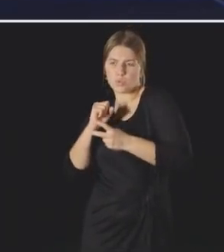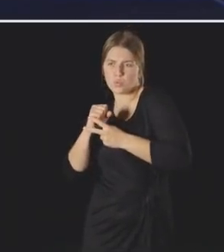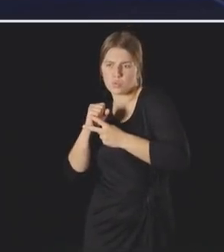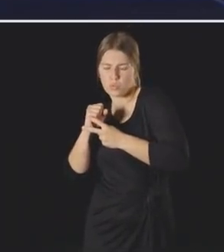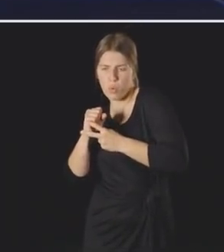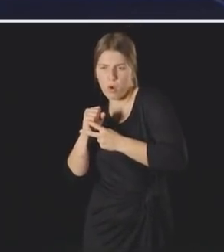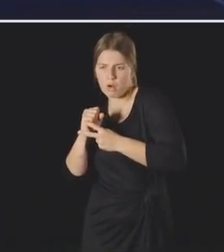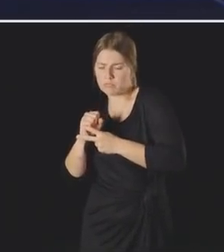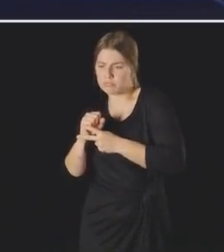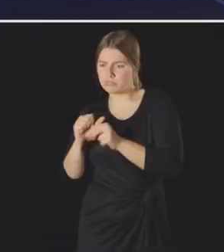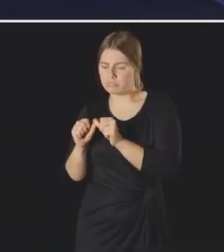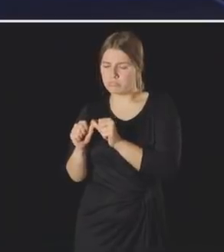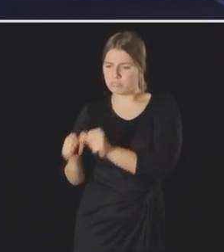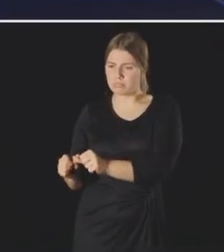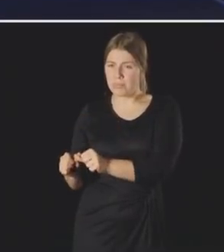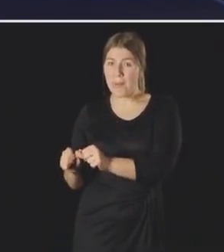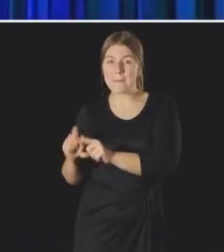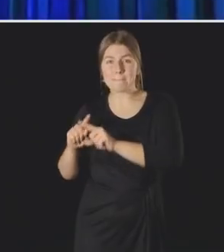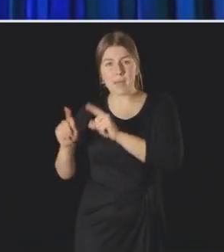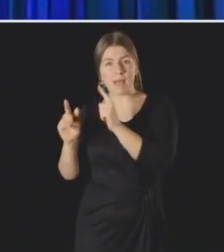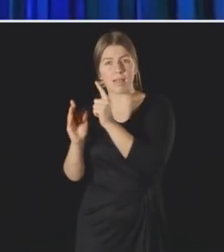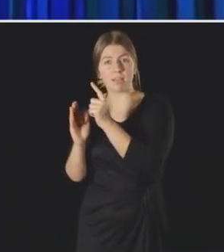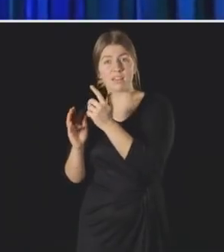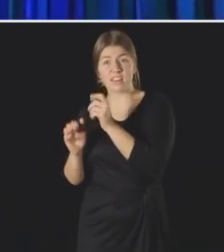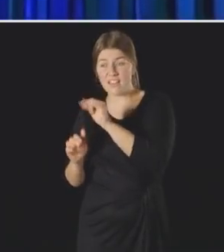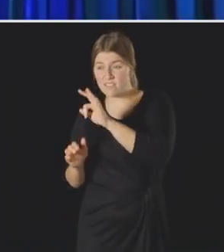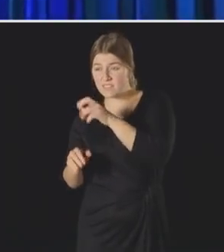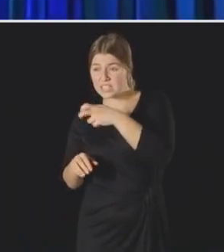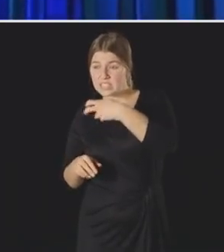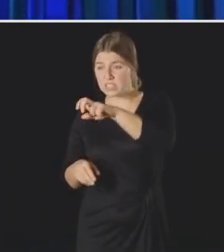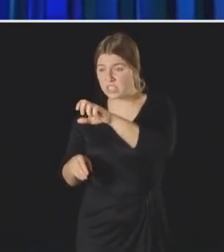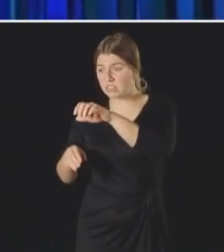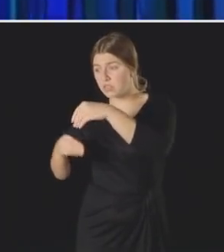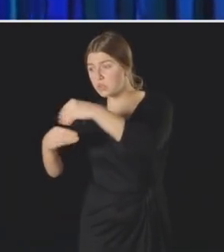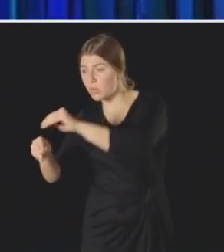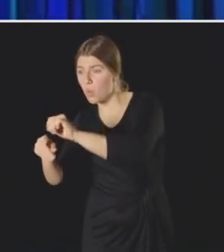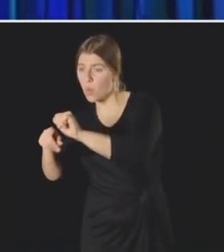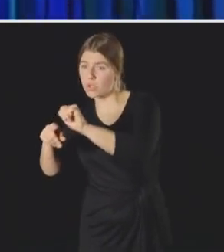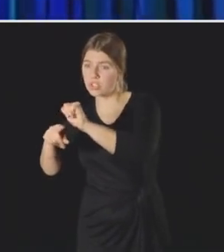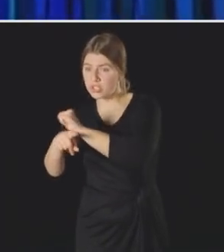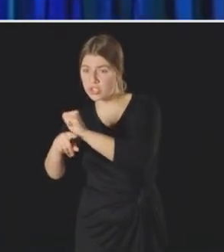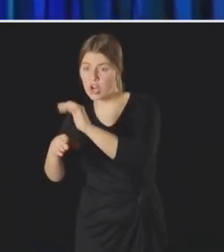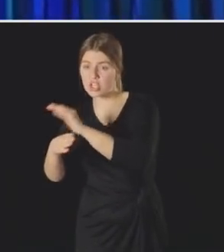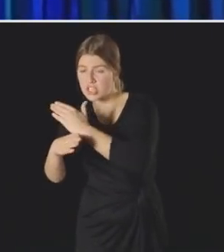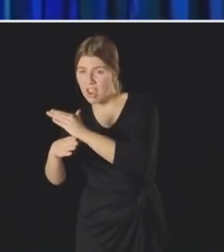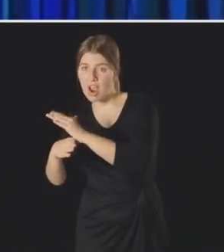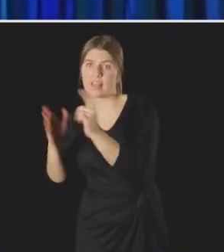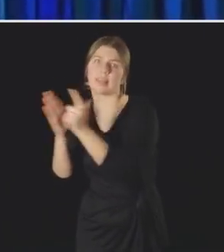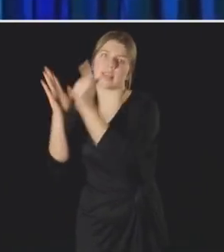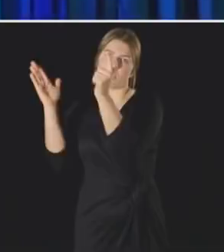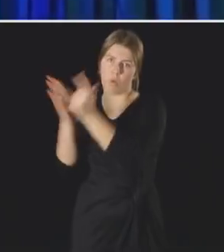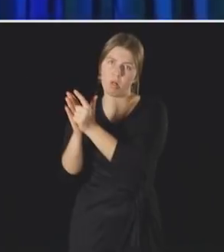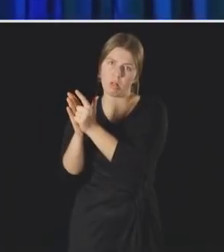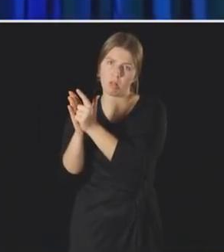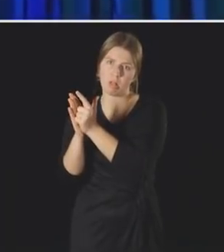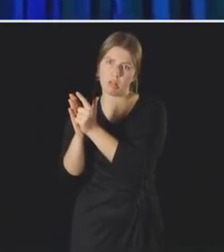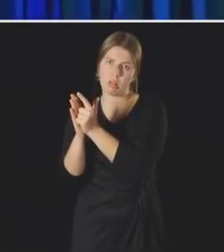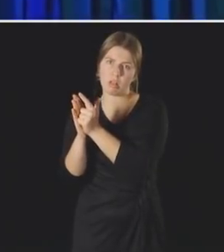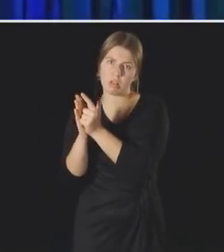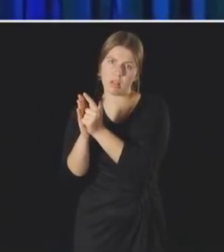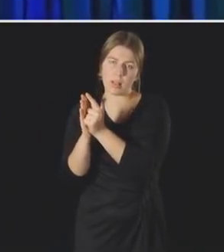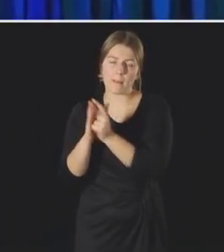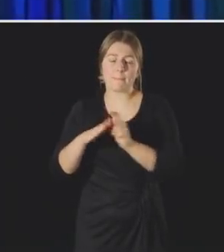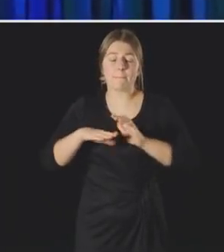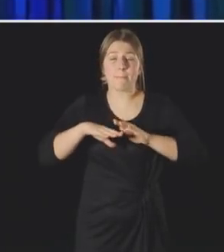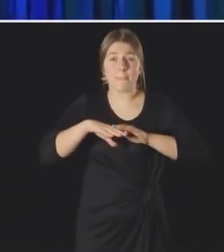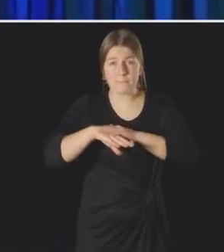sell or transfer that information. At very least, we ought to have the right to opt out of a company collecting our information